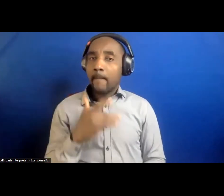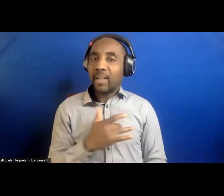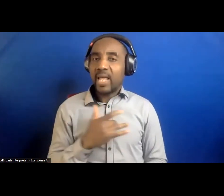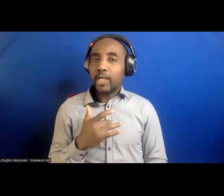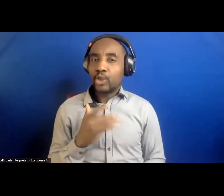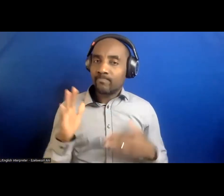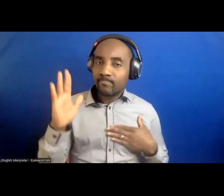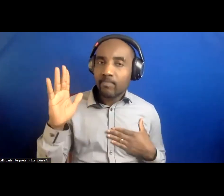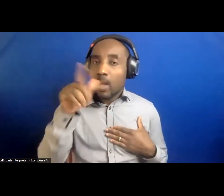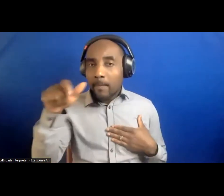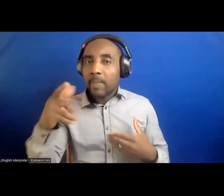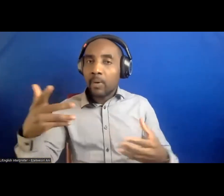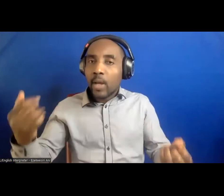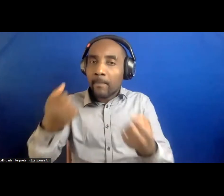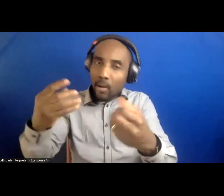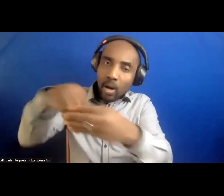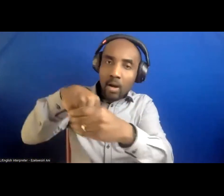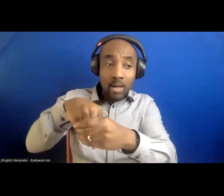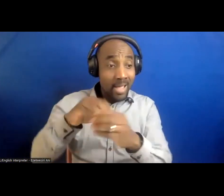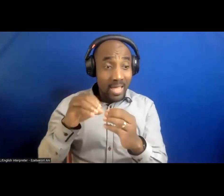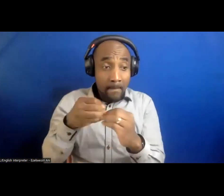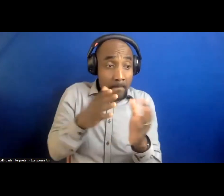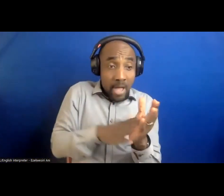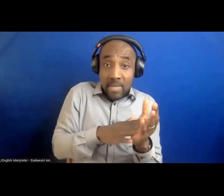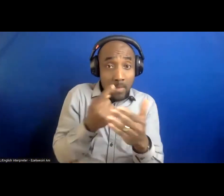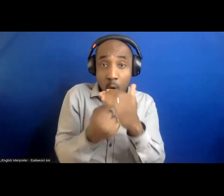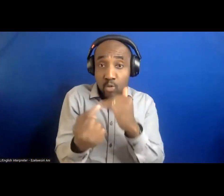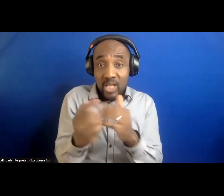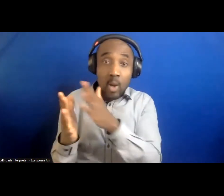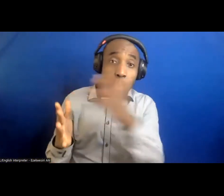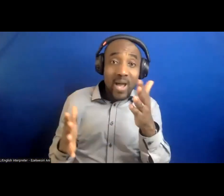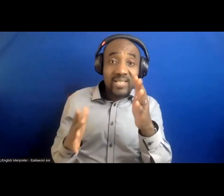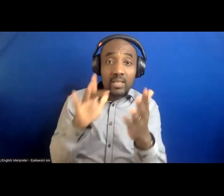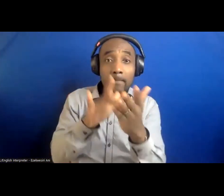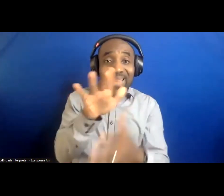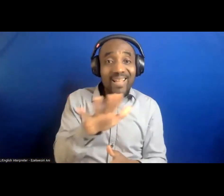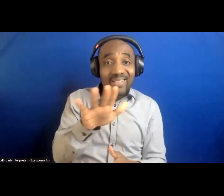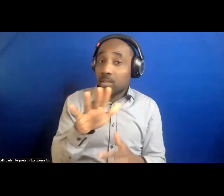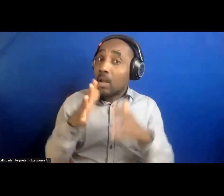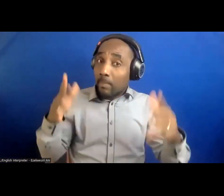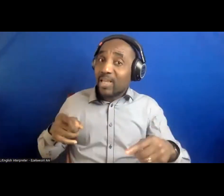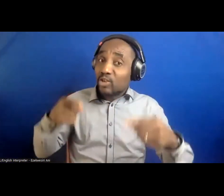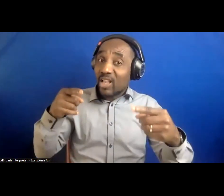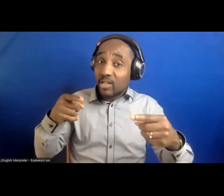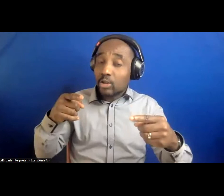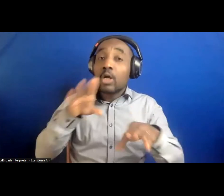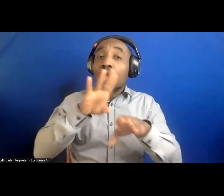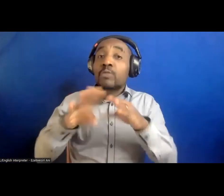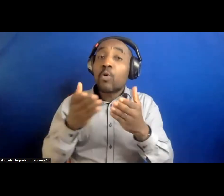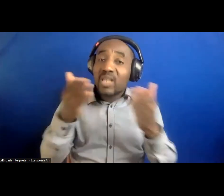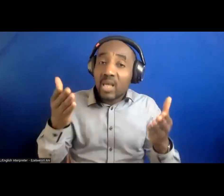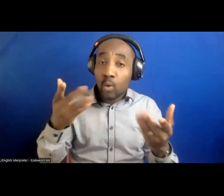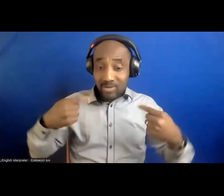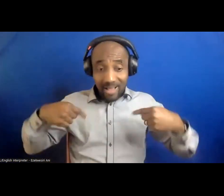1 million children and young people just in Birmingham and the West Midlands. So there's a massive challenge, but with leveling the playing field, Sporting Equals, ourselves